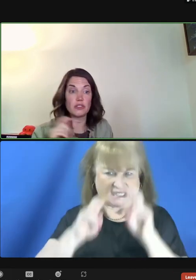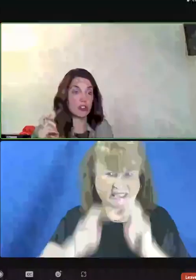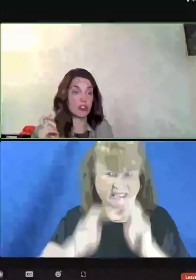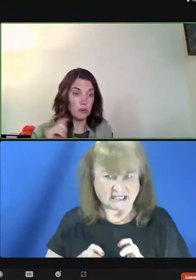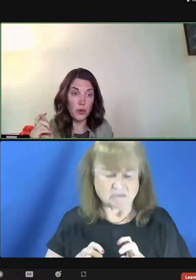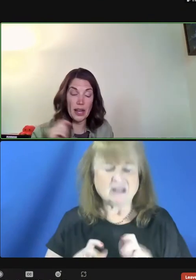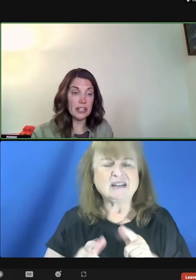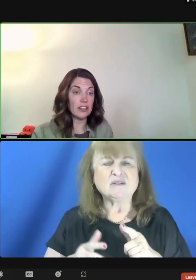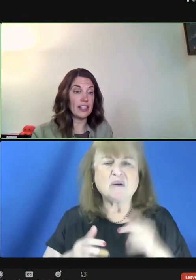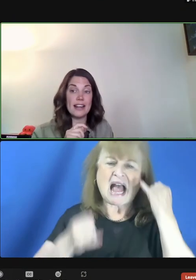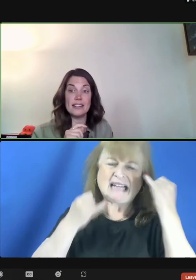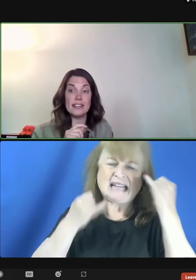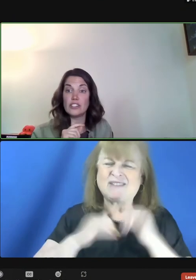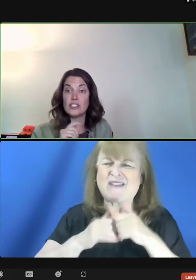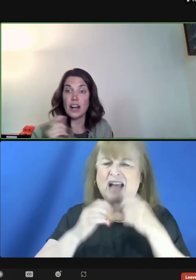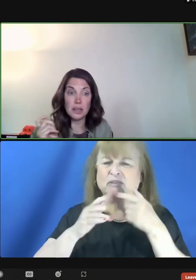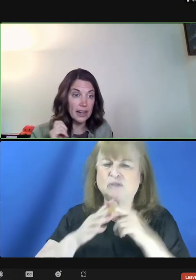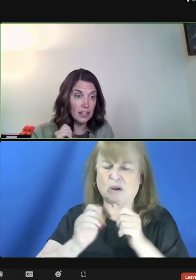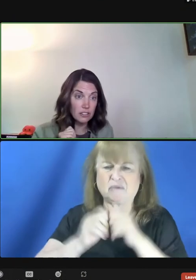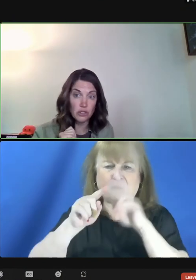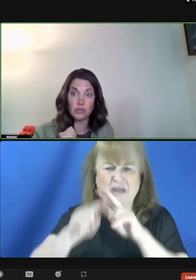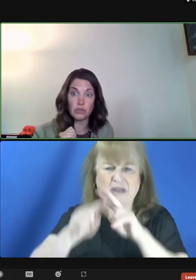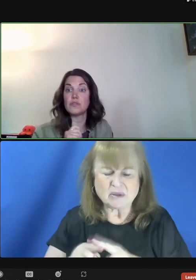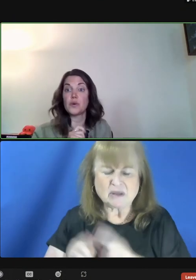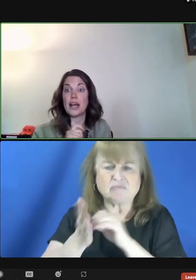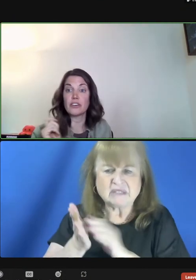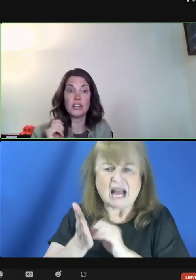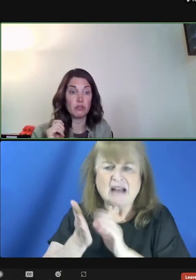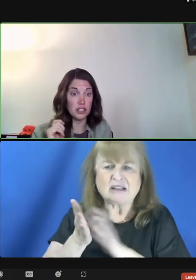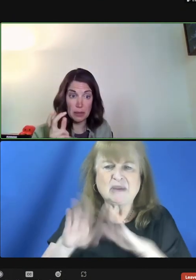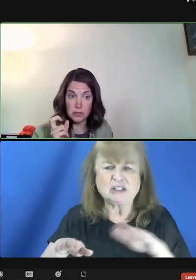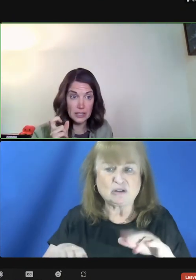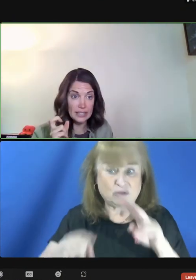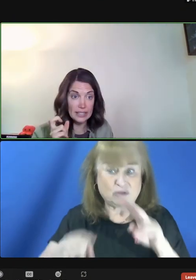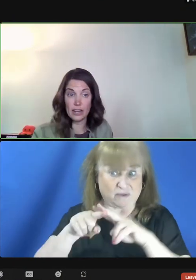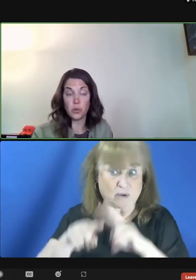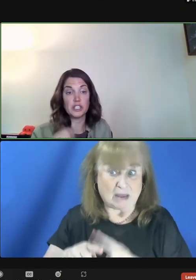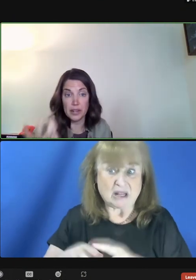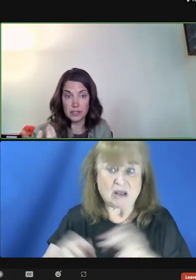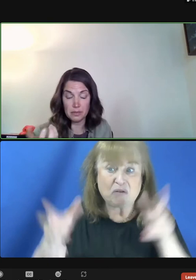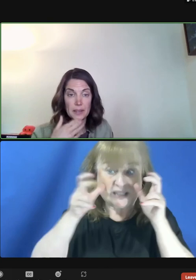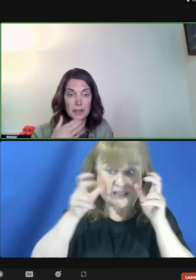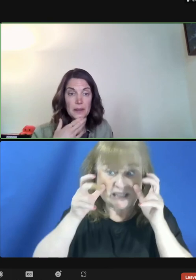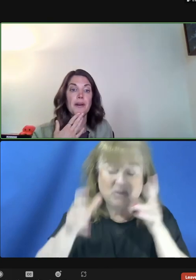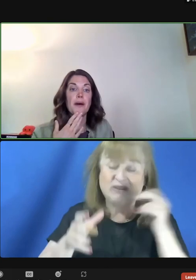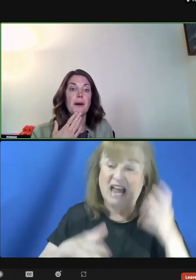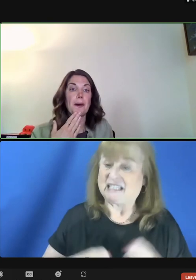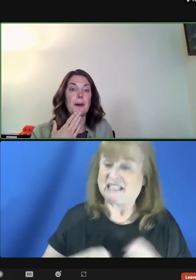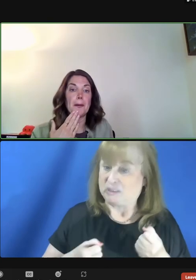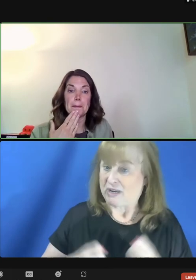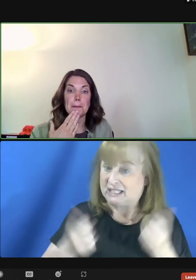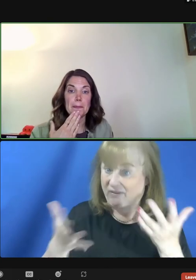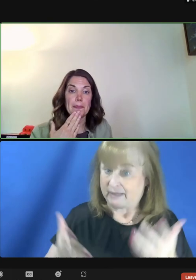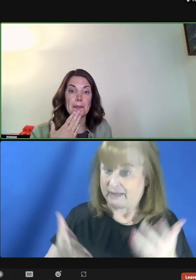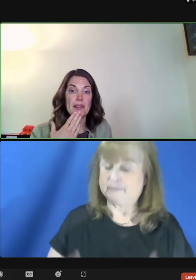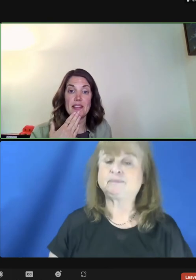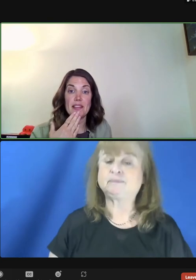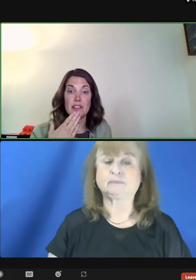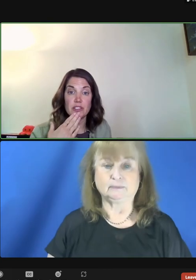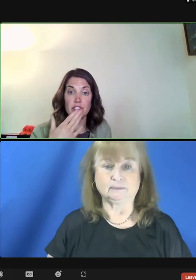just ways to start with vocabulary and documenting children's vocabulary receptively and or expressively.